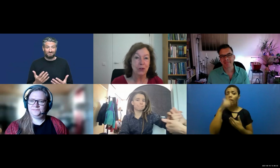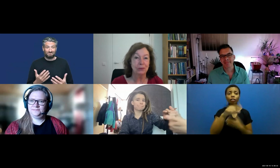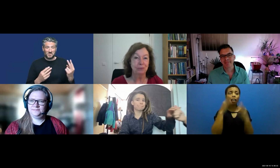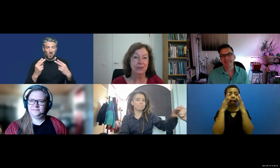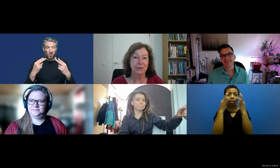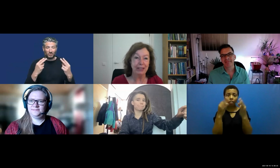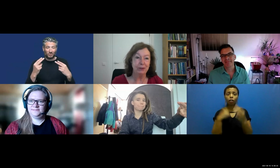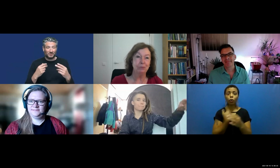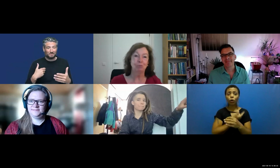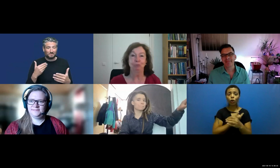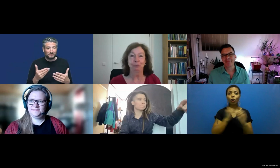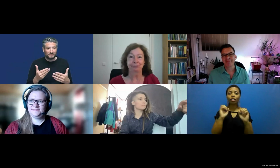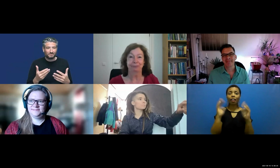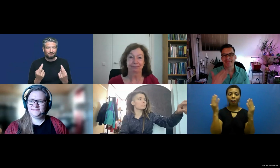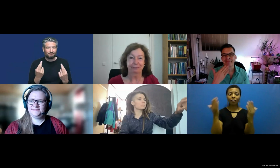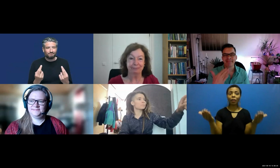symposium further. Thank you.